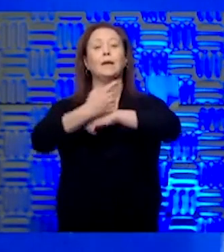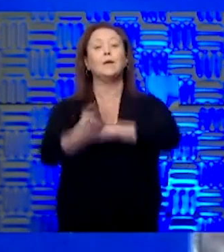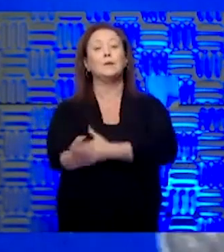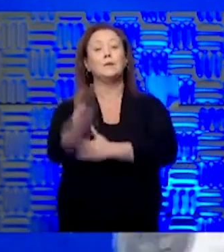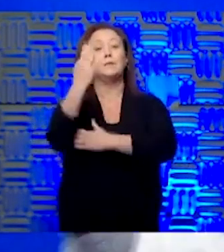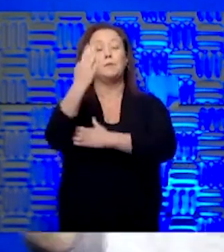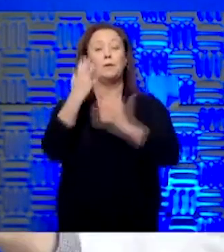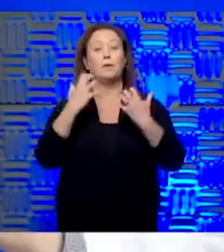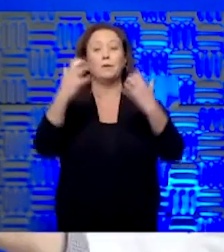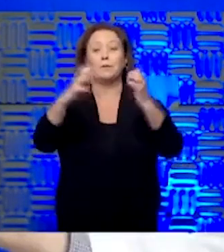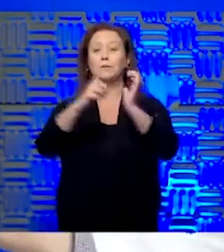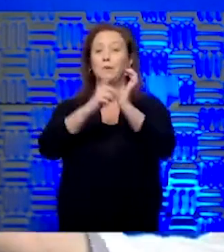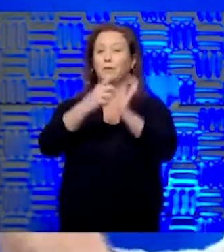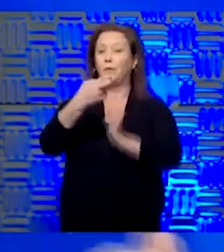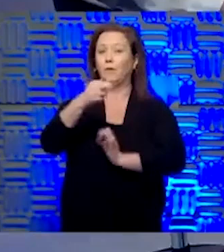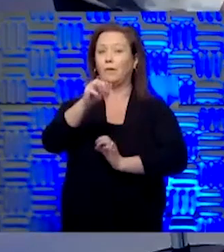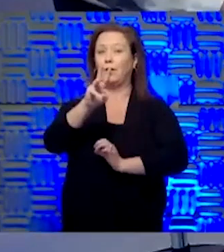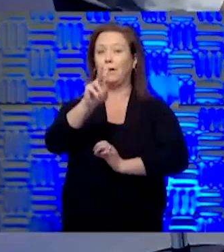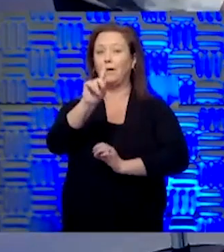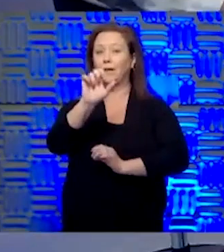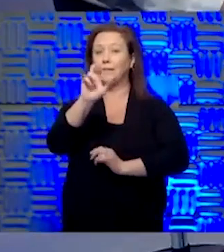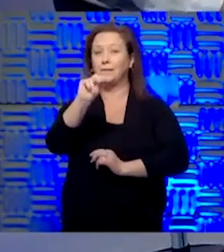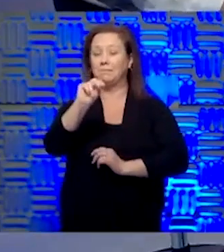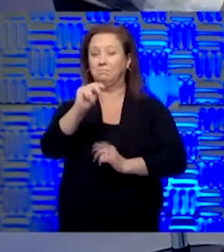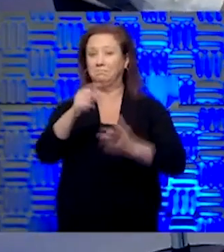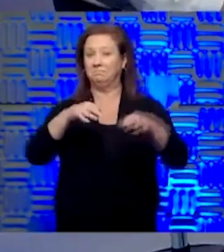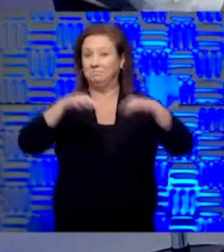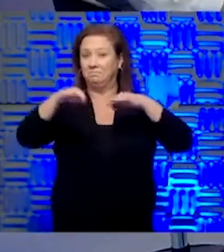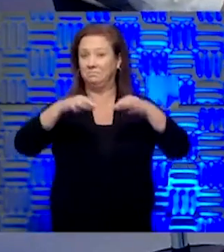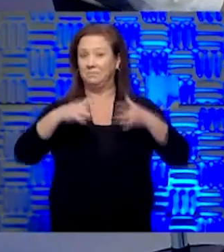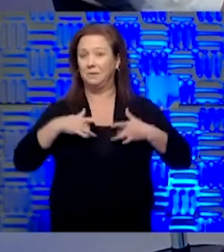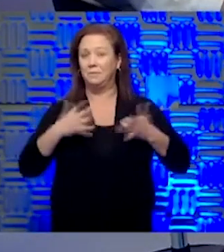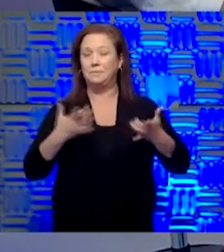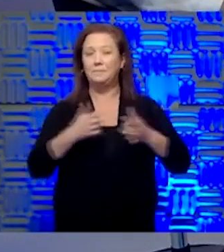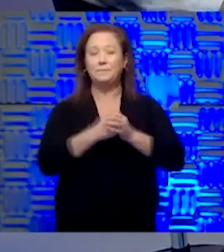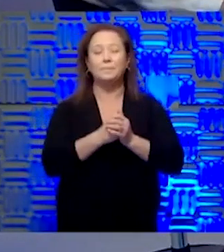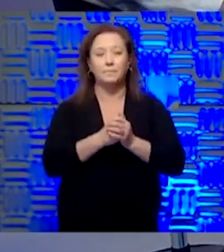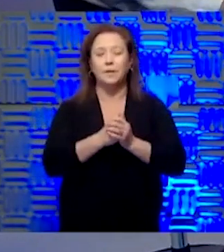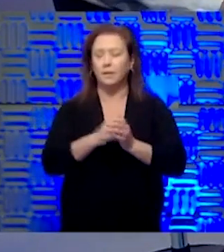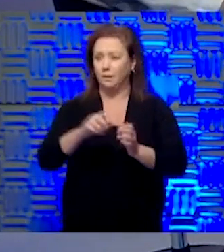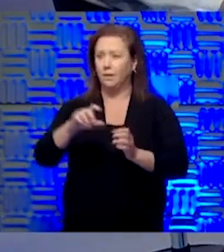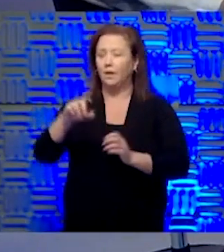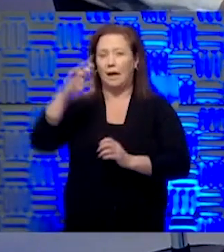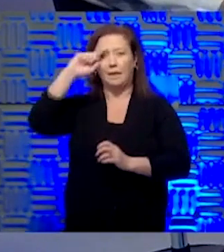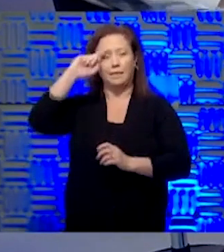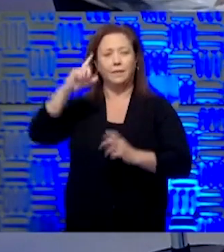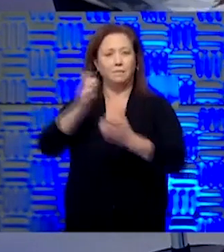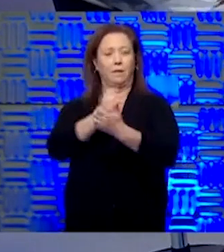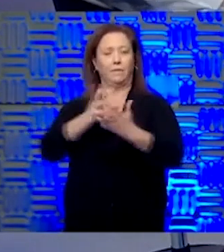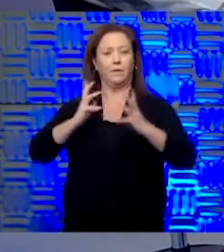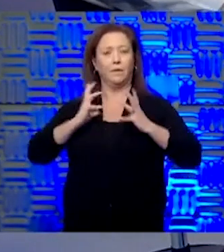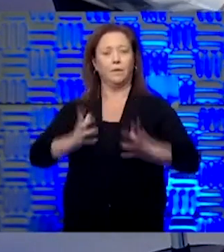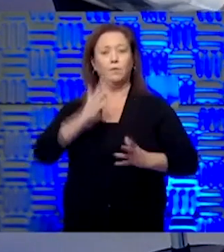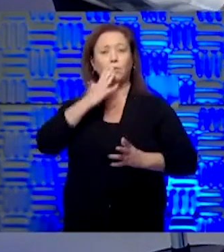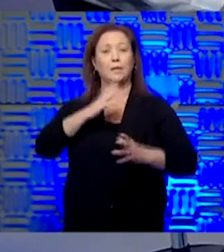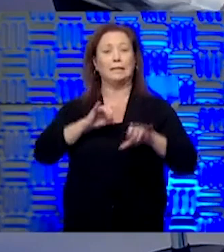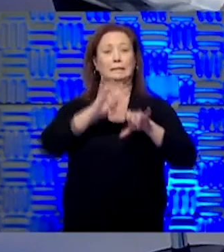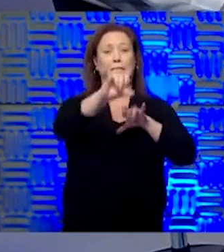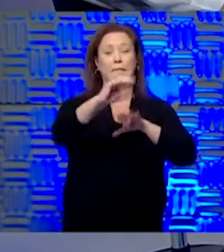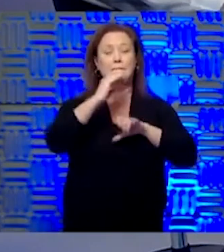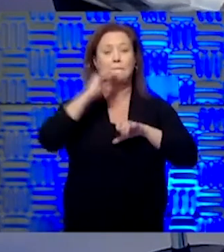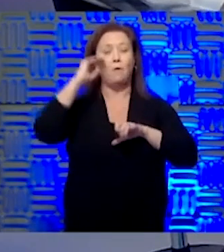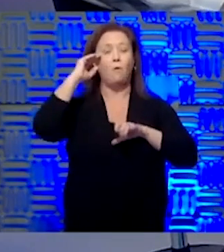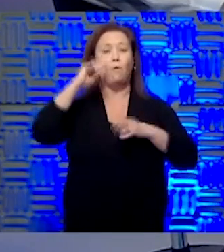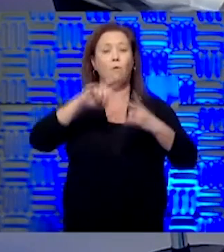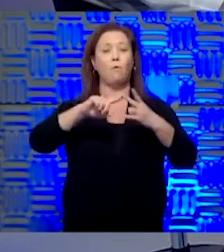audience. Dr. Hawkinson, how are things going? Hi. I think they're pretty good. I think that all of our sheltering in place